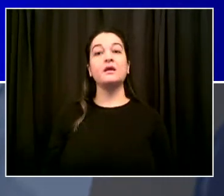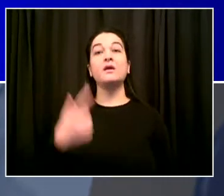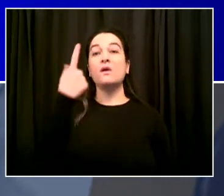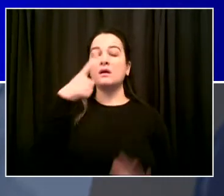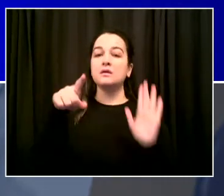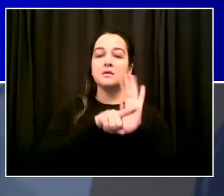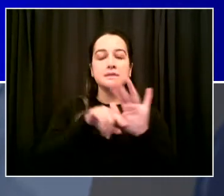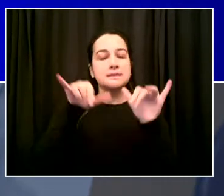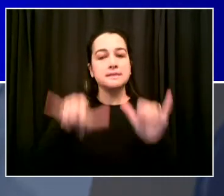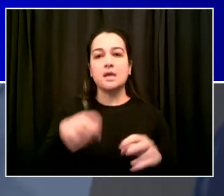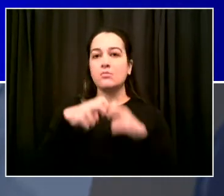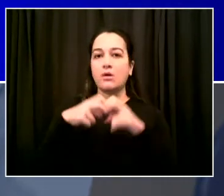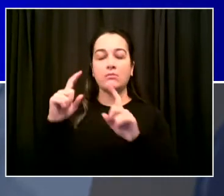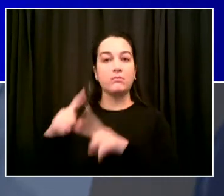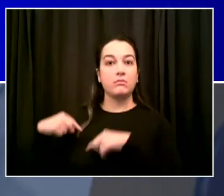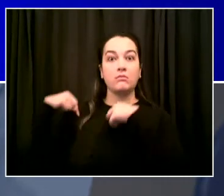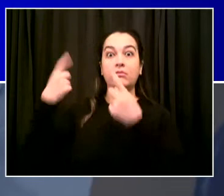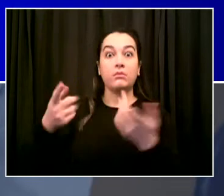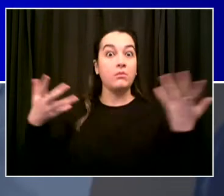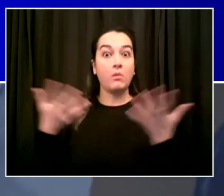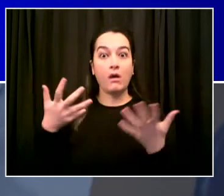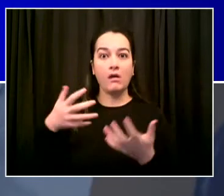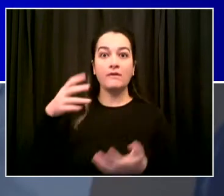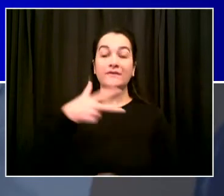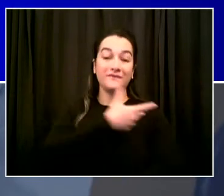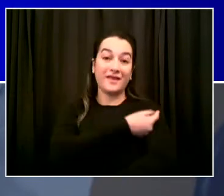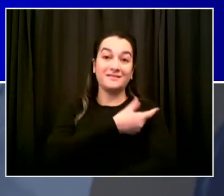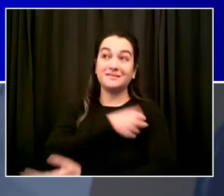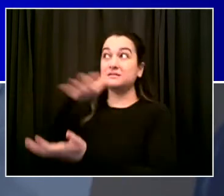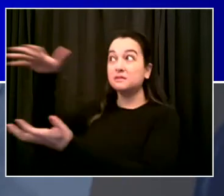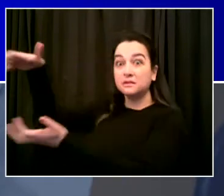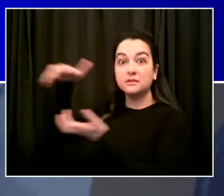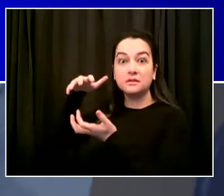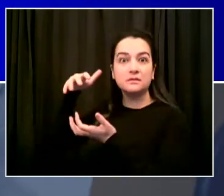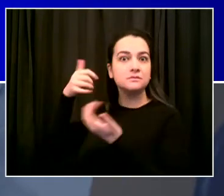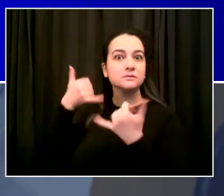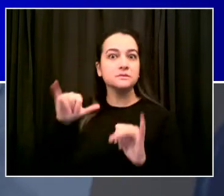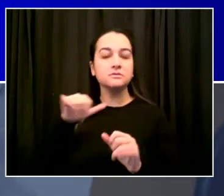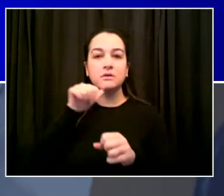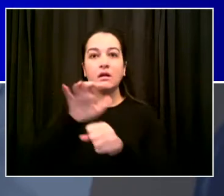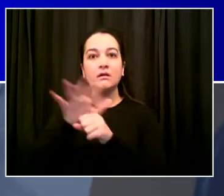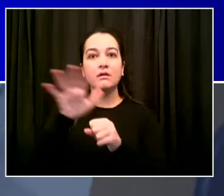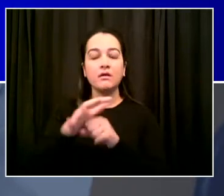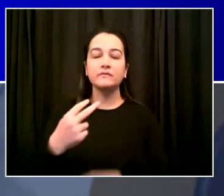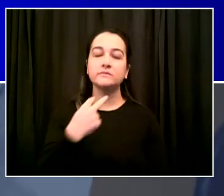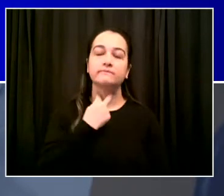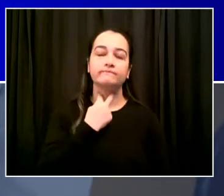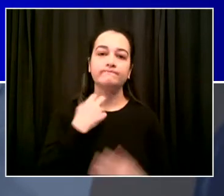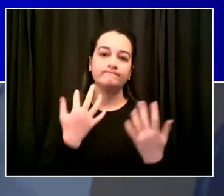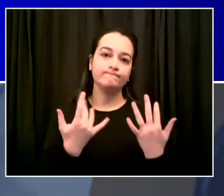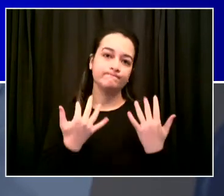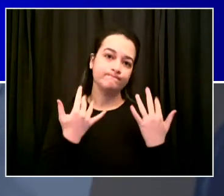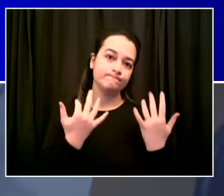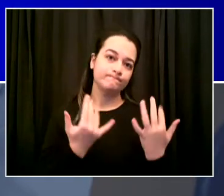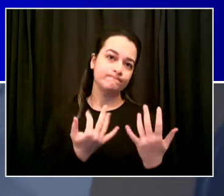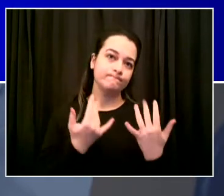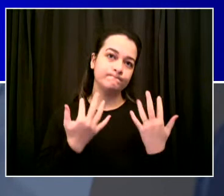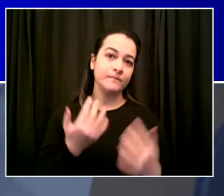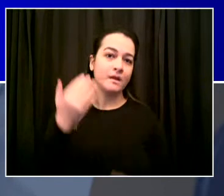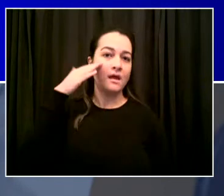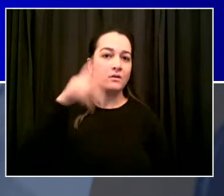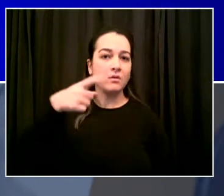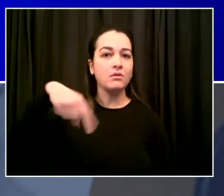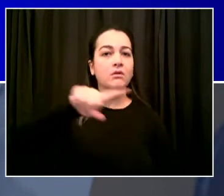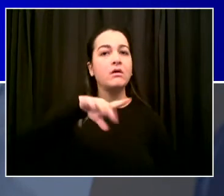be able to take this effort up to where it belongs, which is 500,000 vaccinations per week. What have we done so far? Let me try